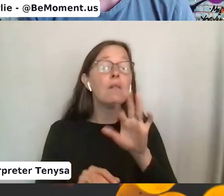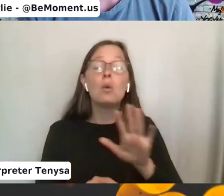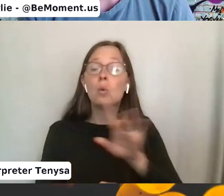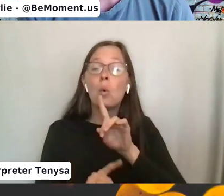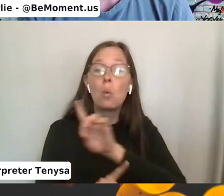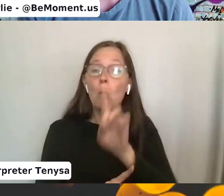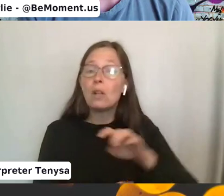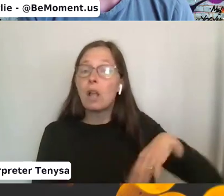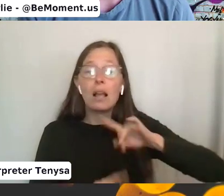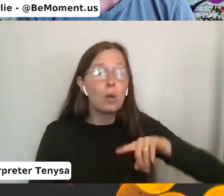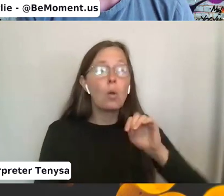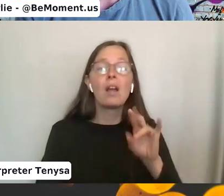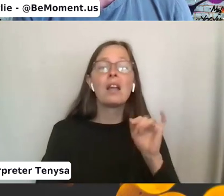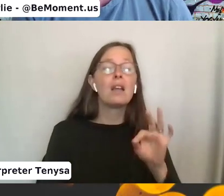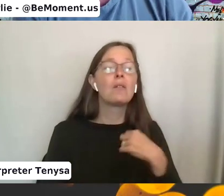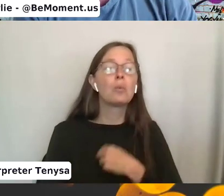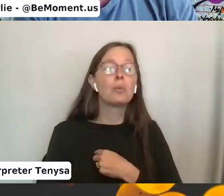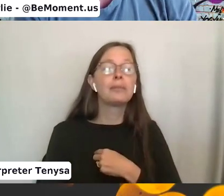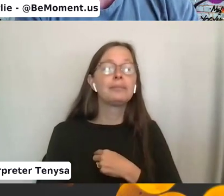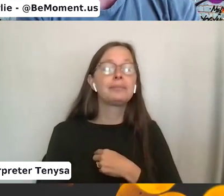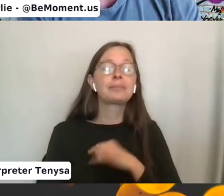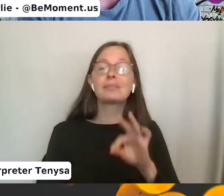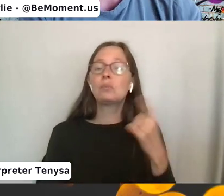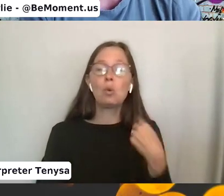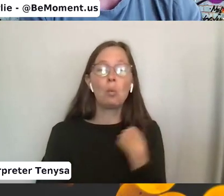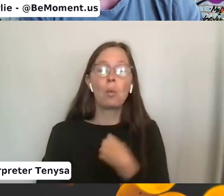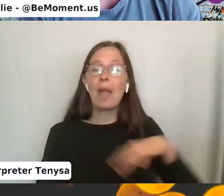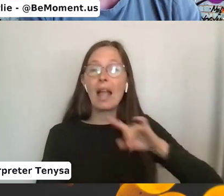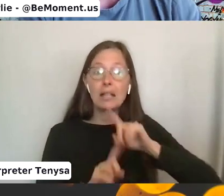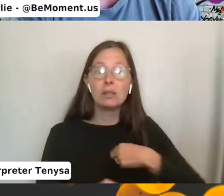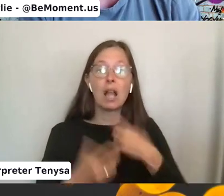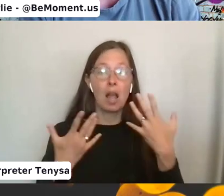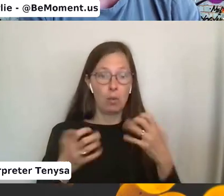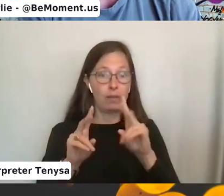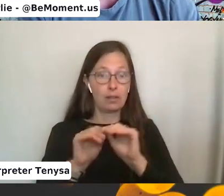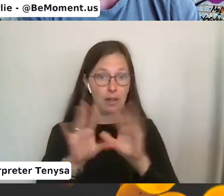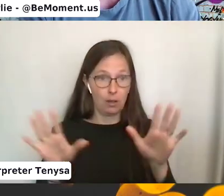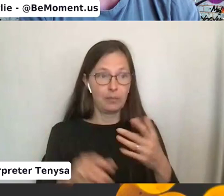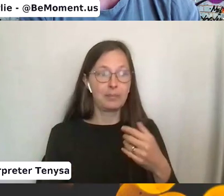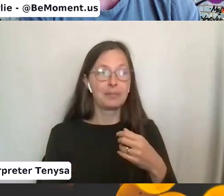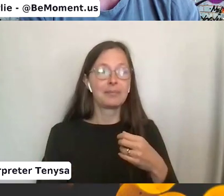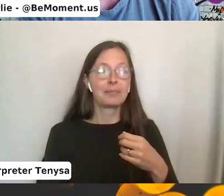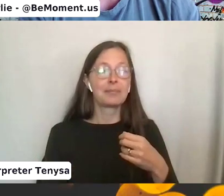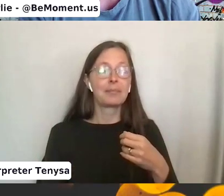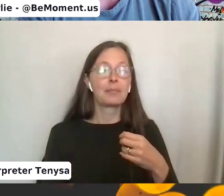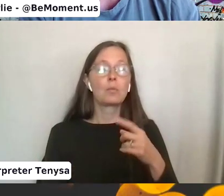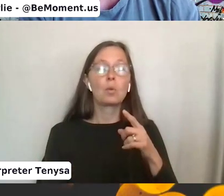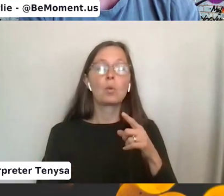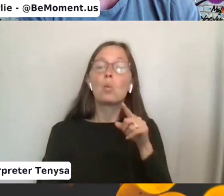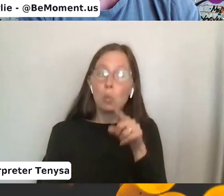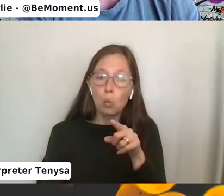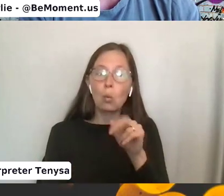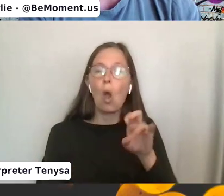addressed, or if there was one that we didn't answer, I want to be very clear. You are